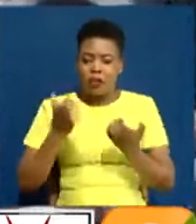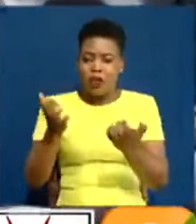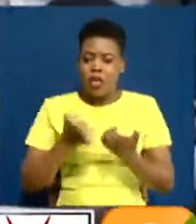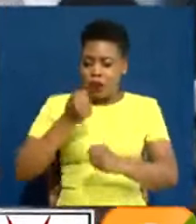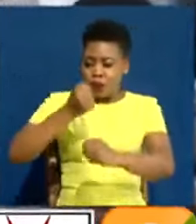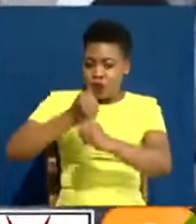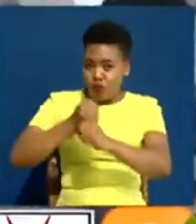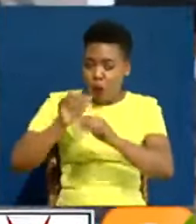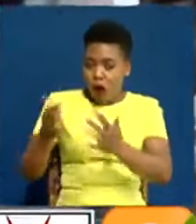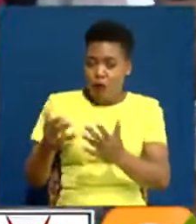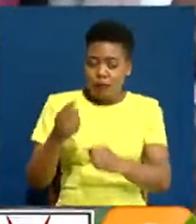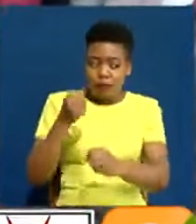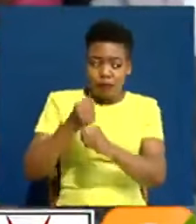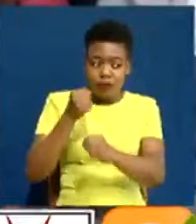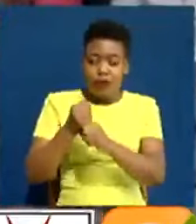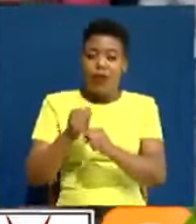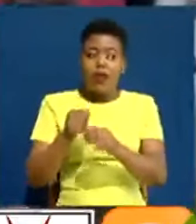in terms of